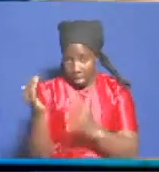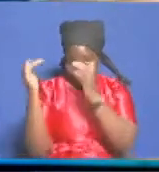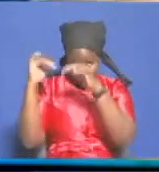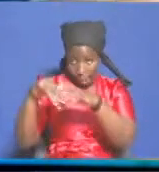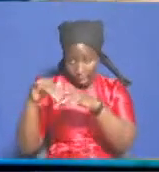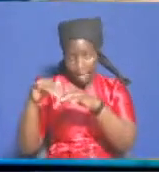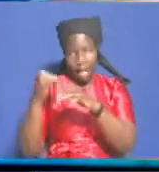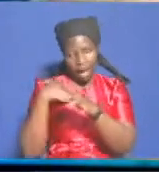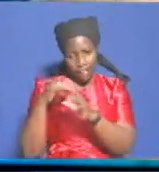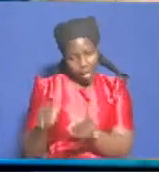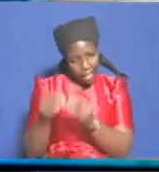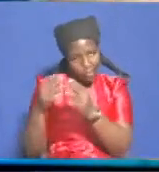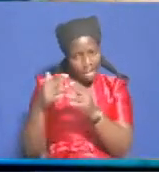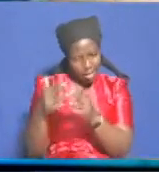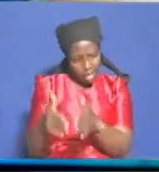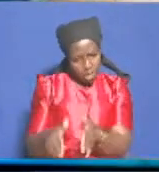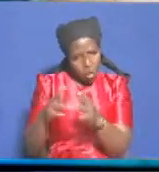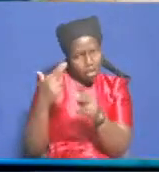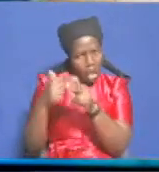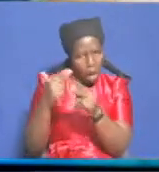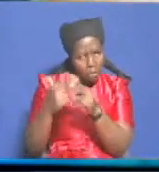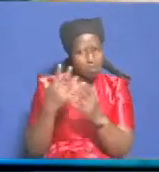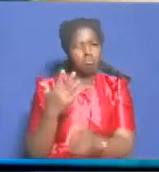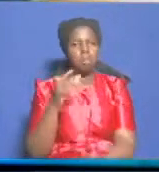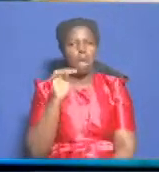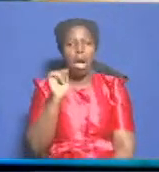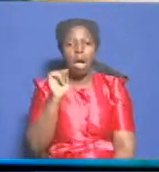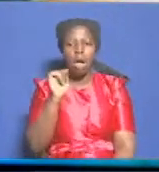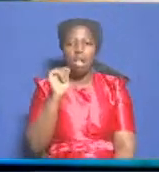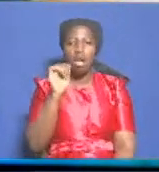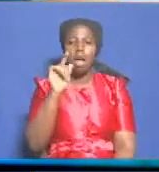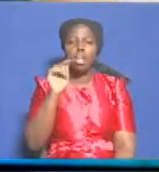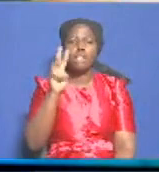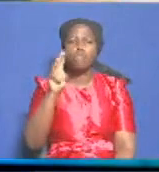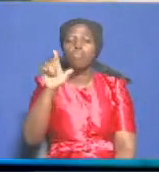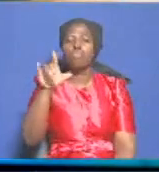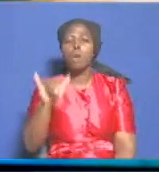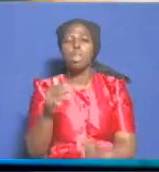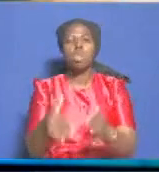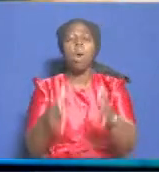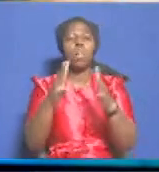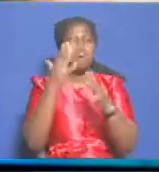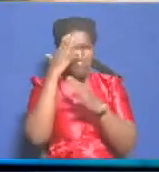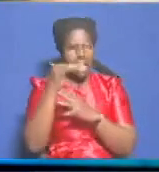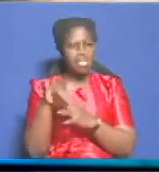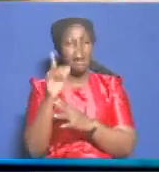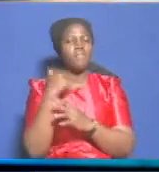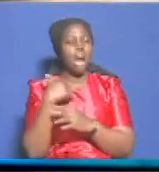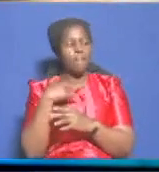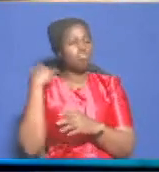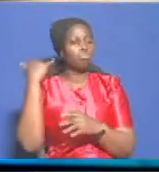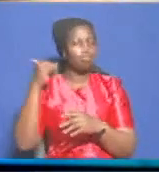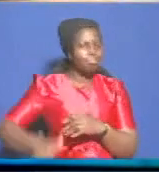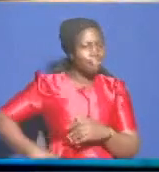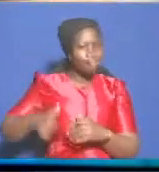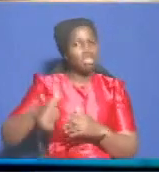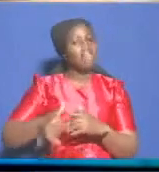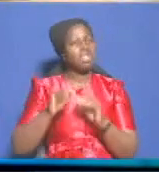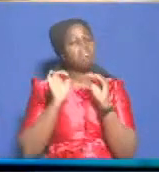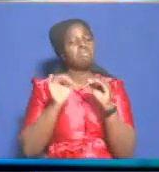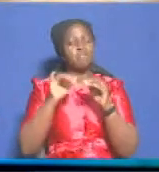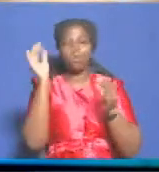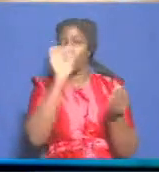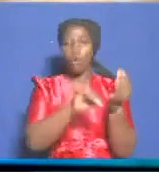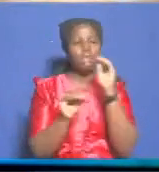the Nairobi County Assembly named the road after Francis Atwoli in recognition of his selfless contribution and agitating for the rights